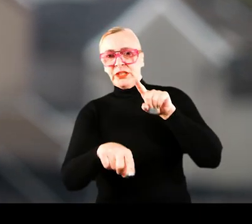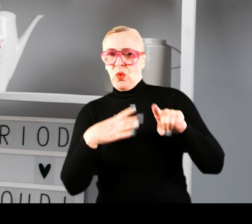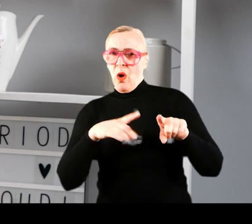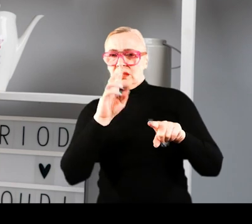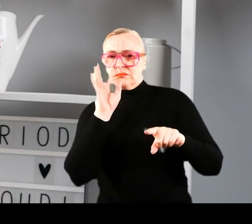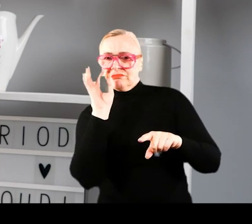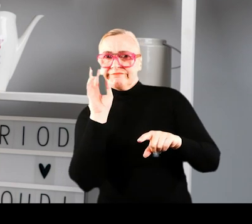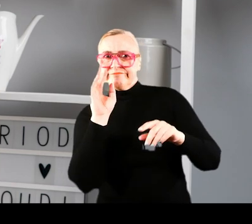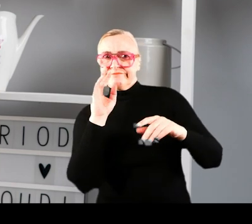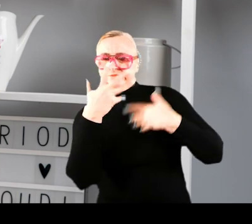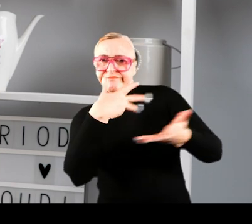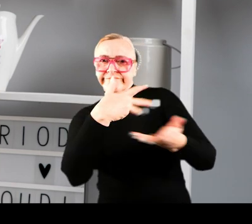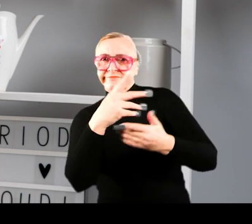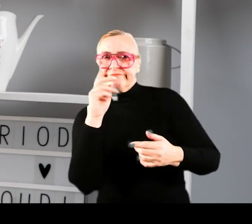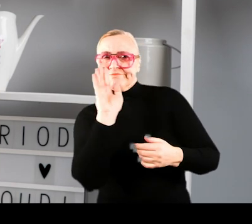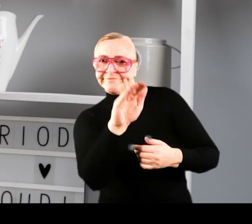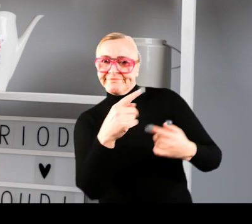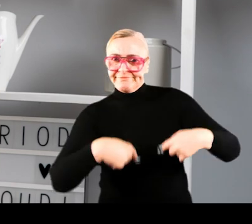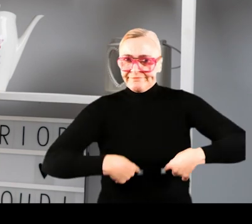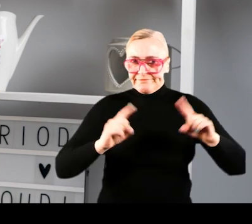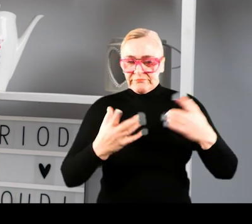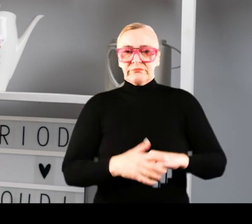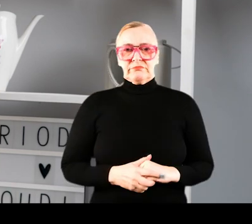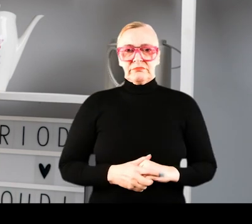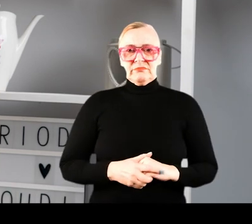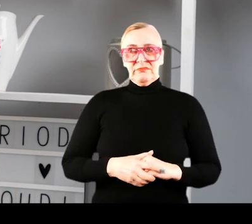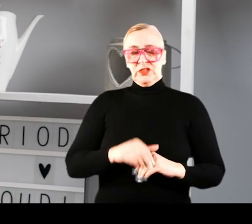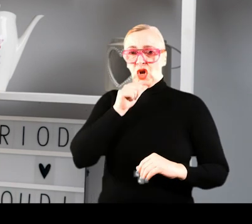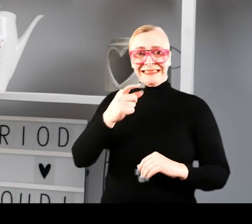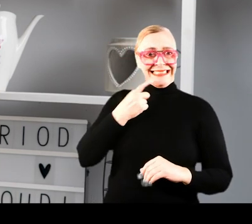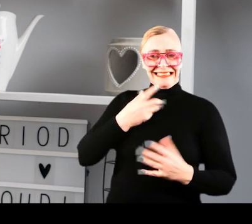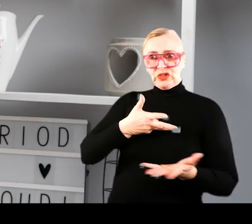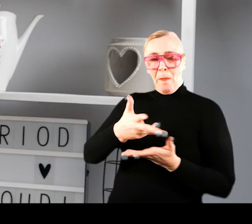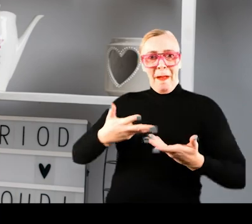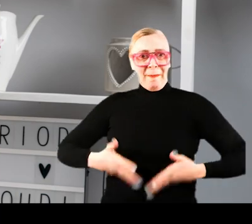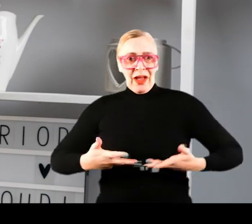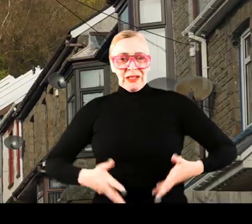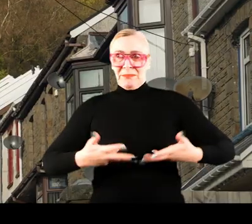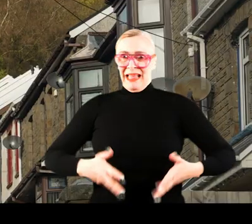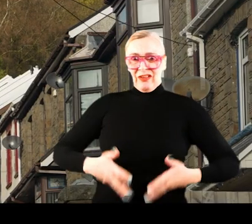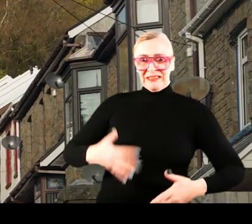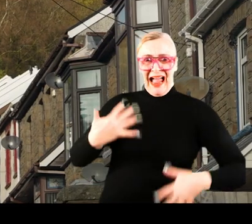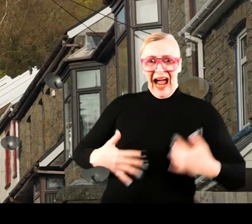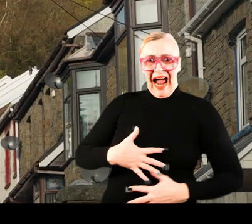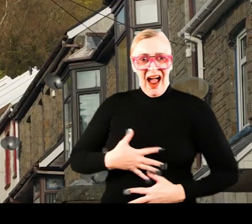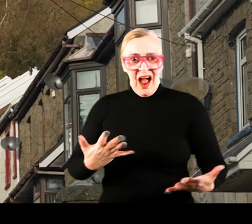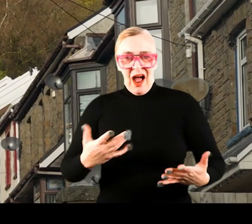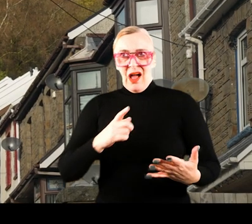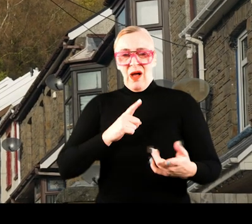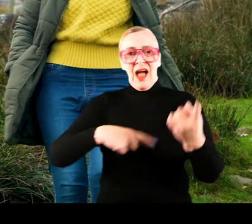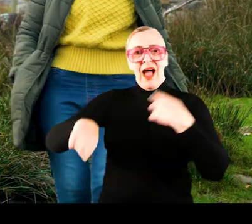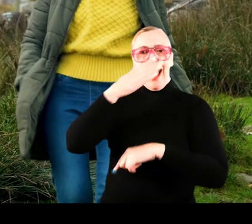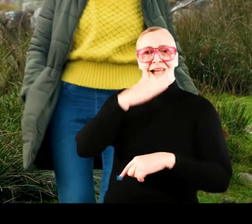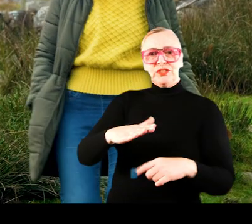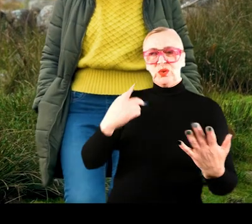I don't think it's always been easy to talk about periods and period pain, because there's this perception that